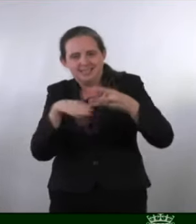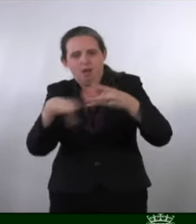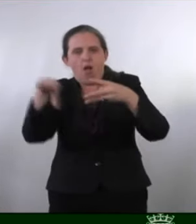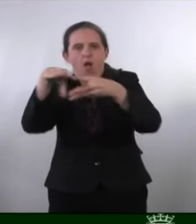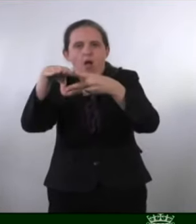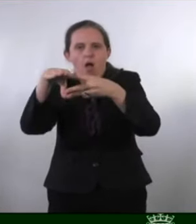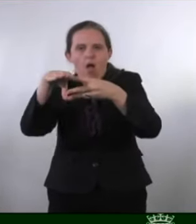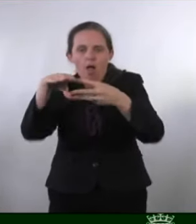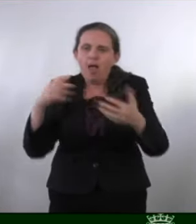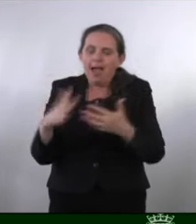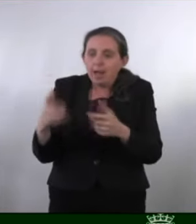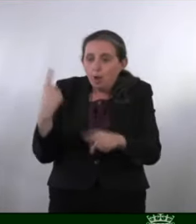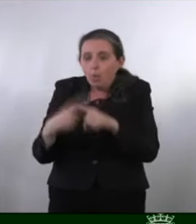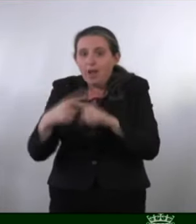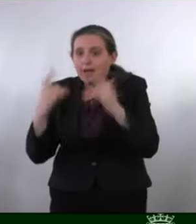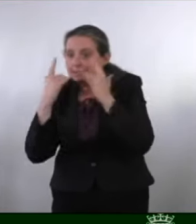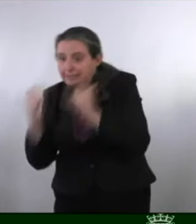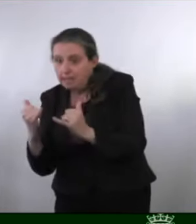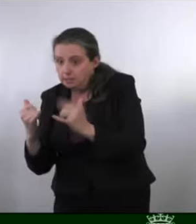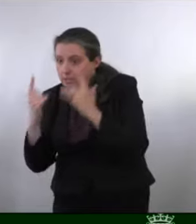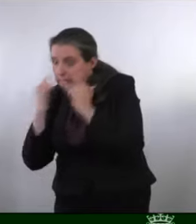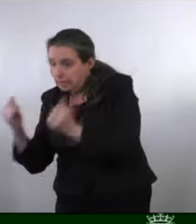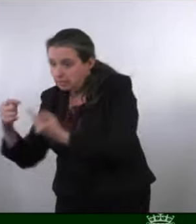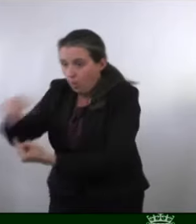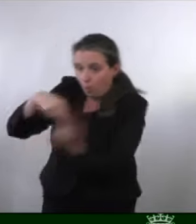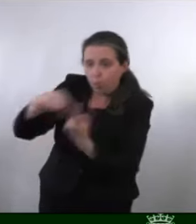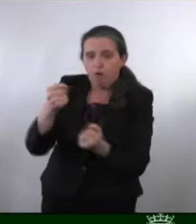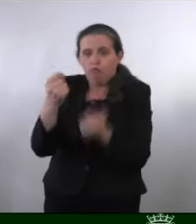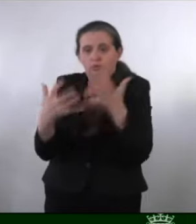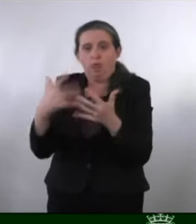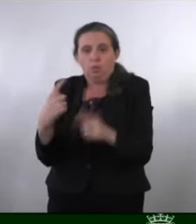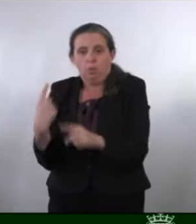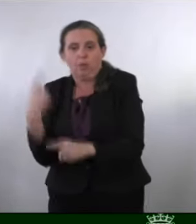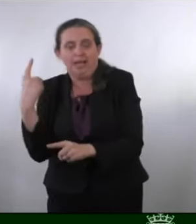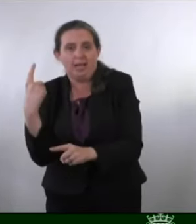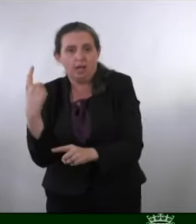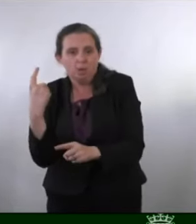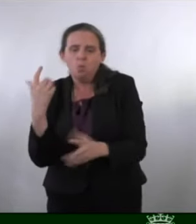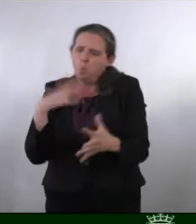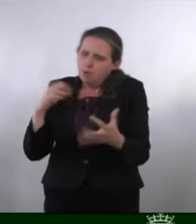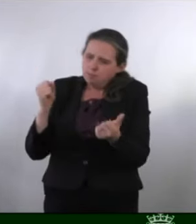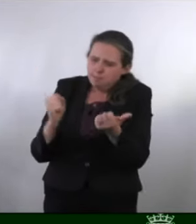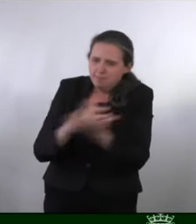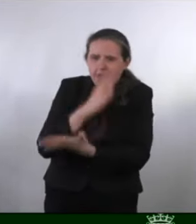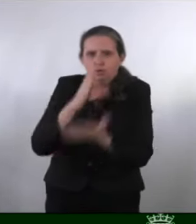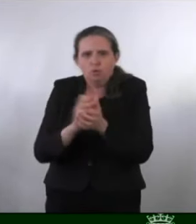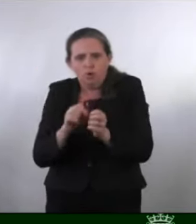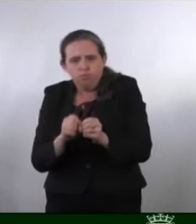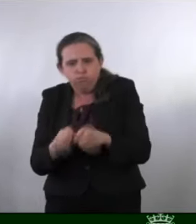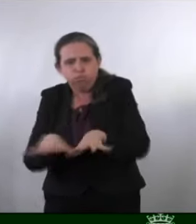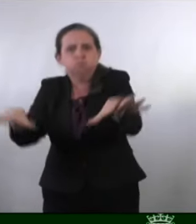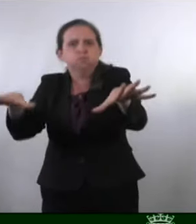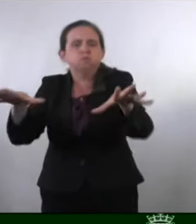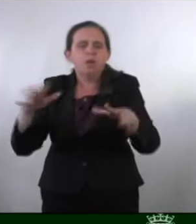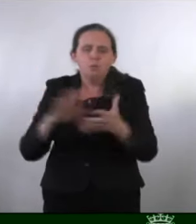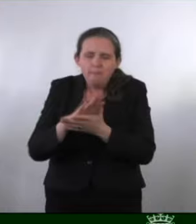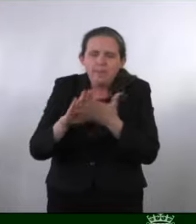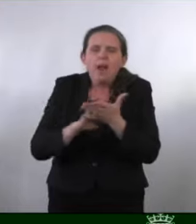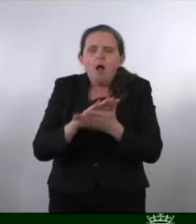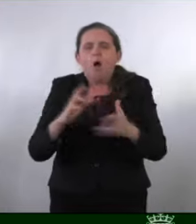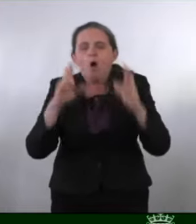ever greater scale to drive R below 1 and keep it there, it should be possible for areas to